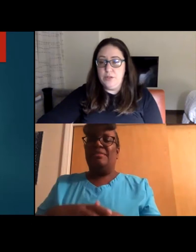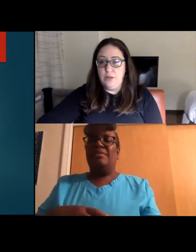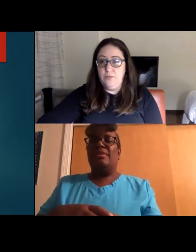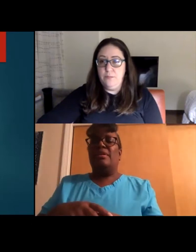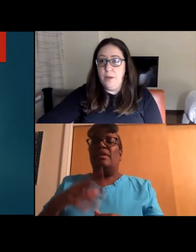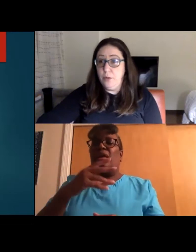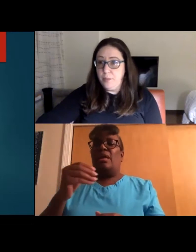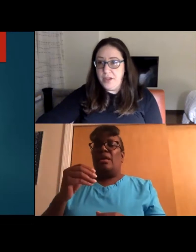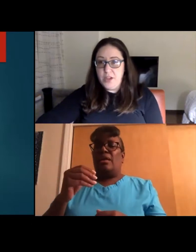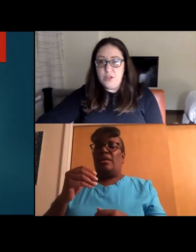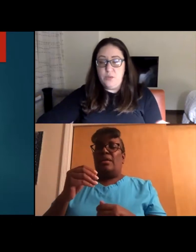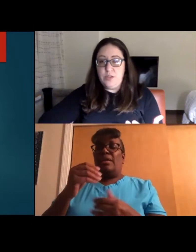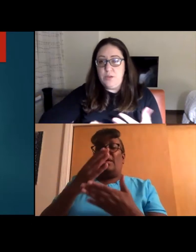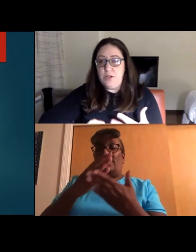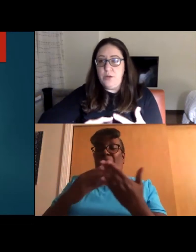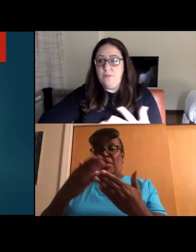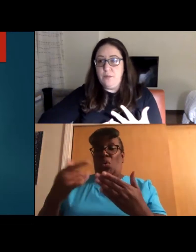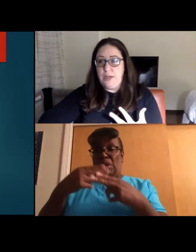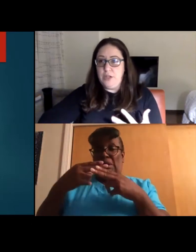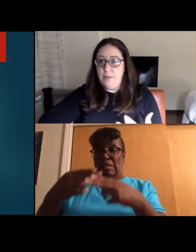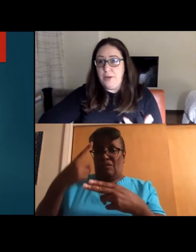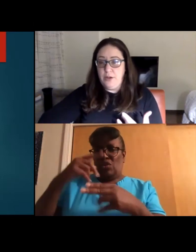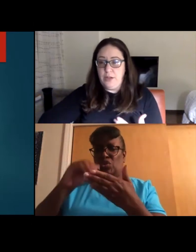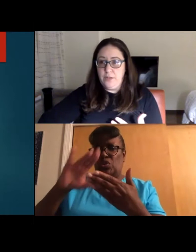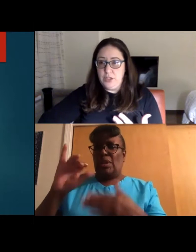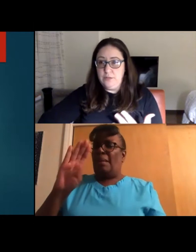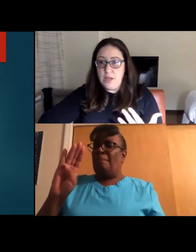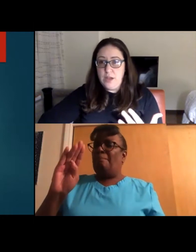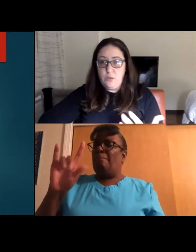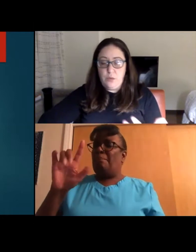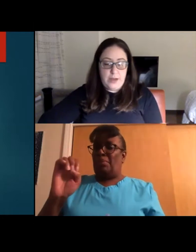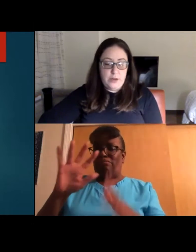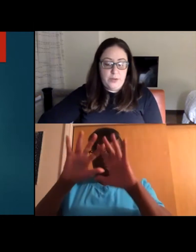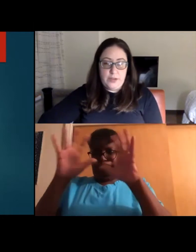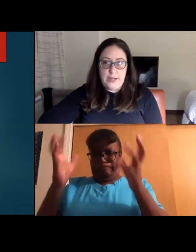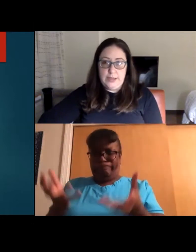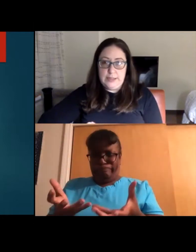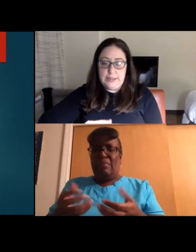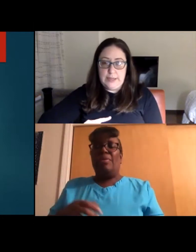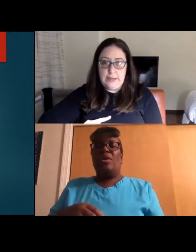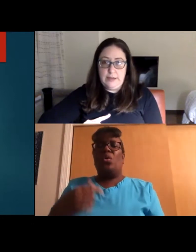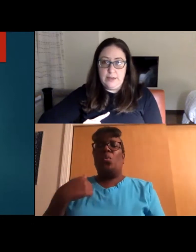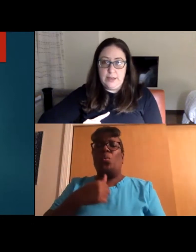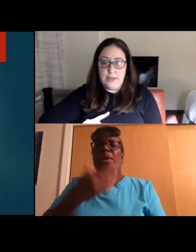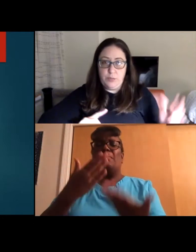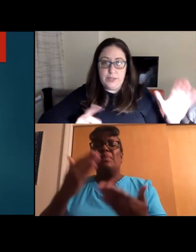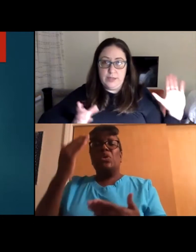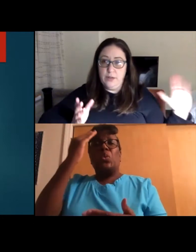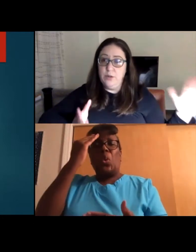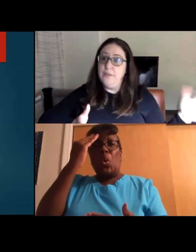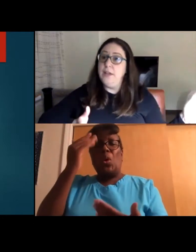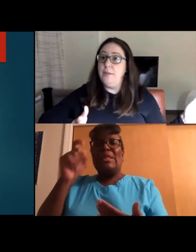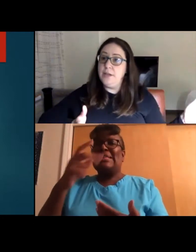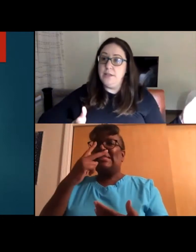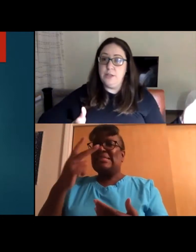students their bubble. So once we know information about hearing and vision, we may know that they need to see things presented on their